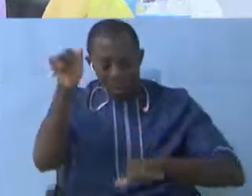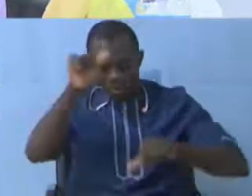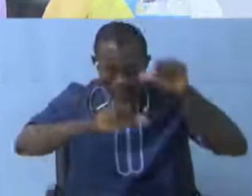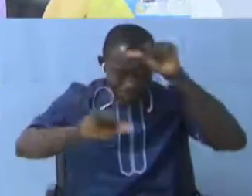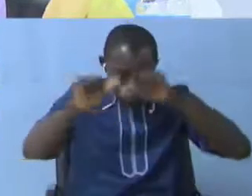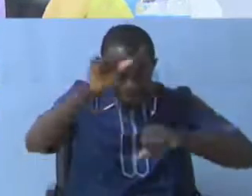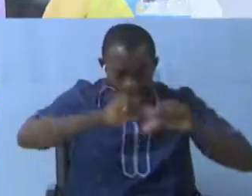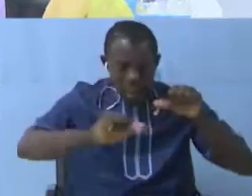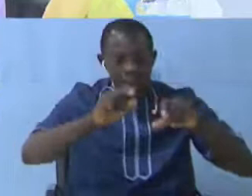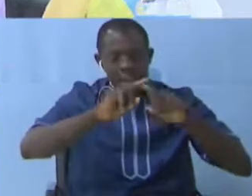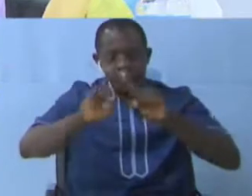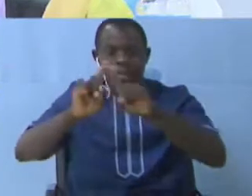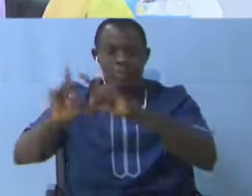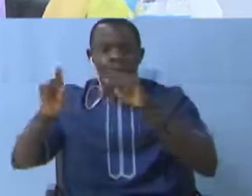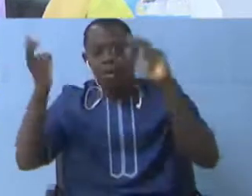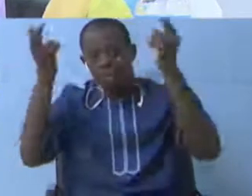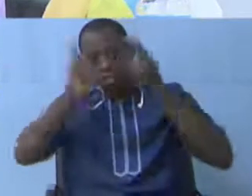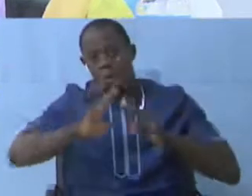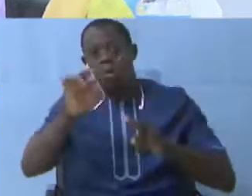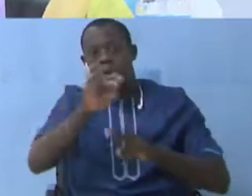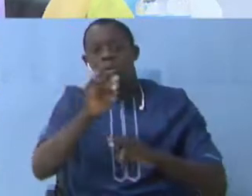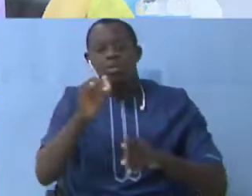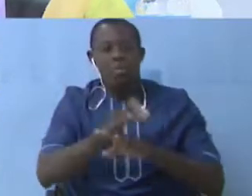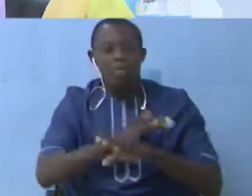legislations that were passed.